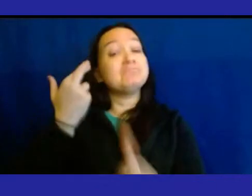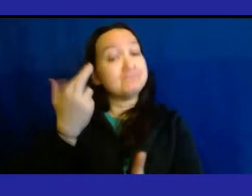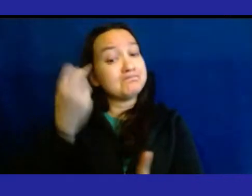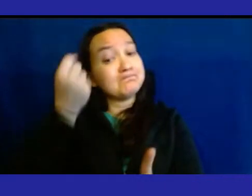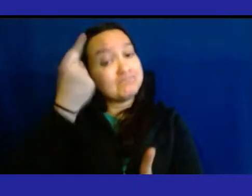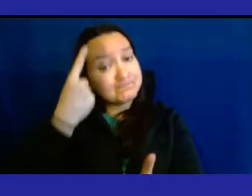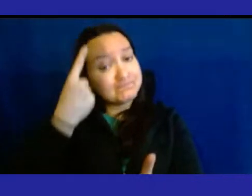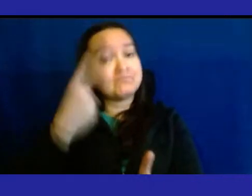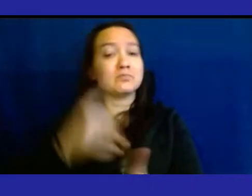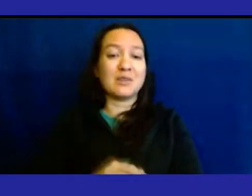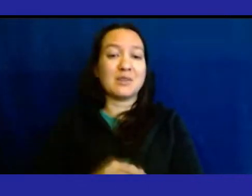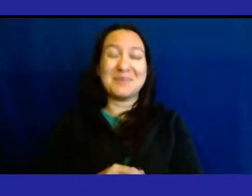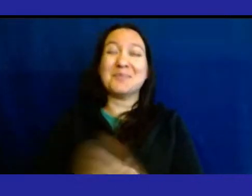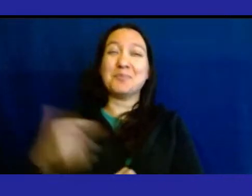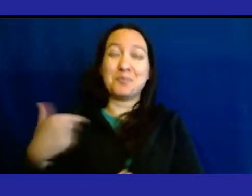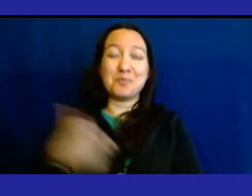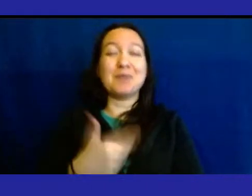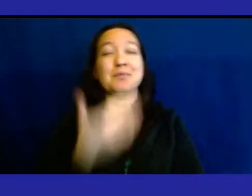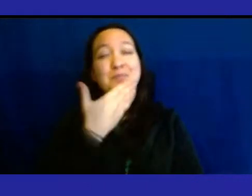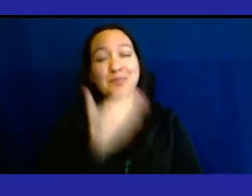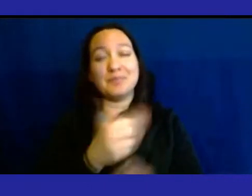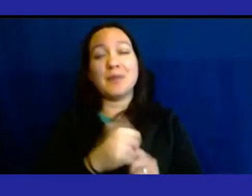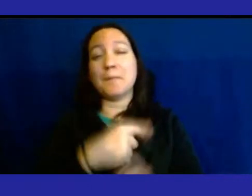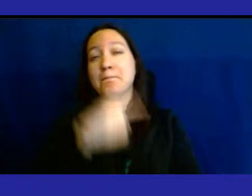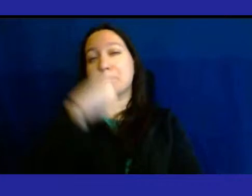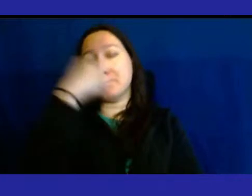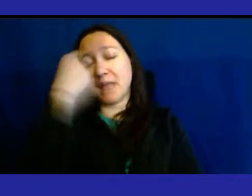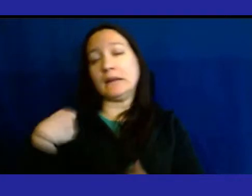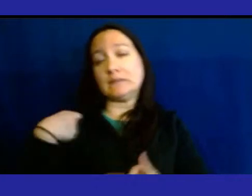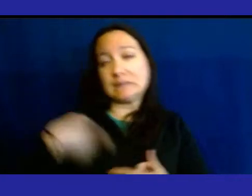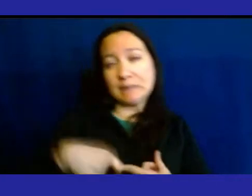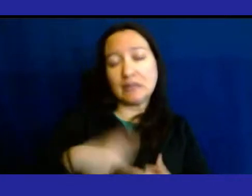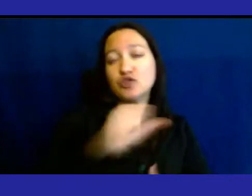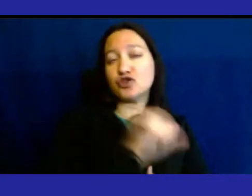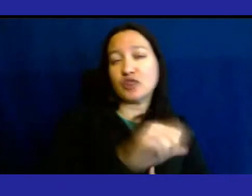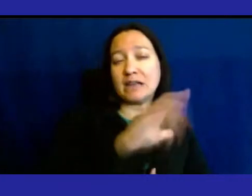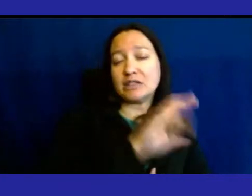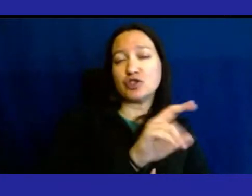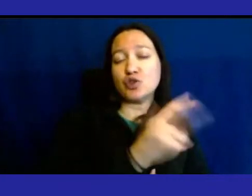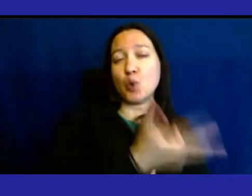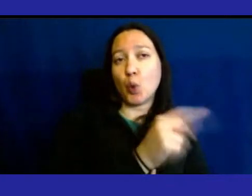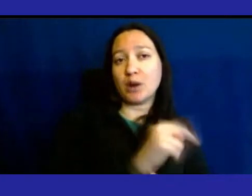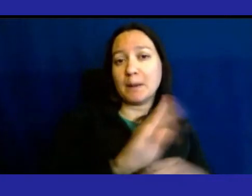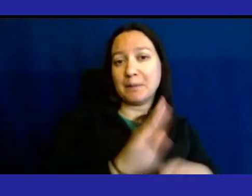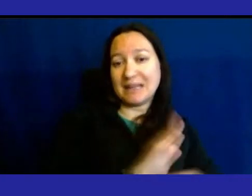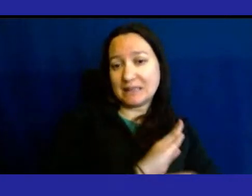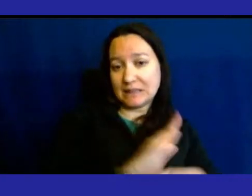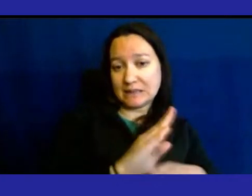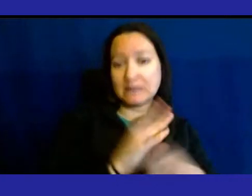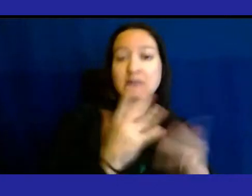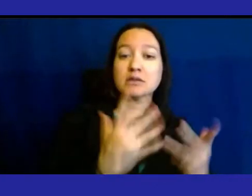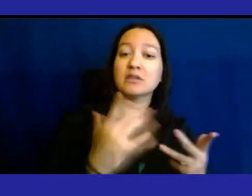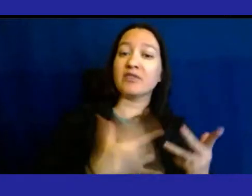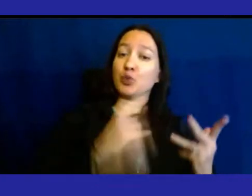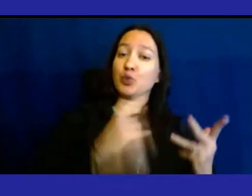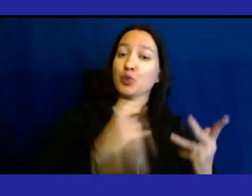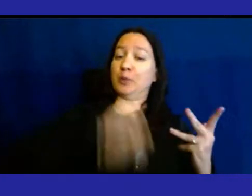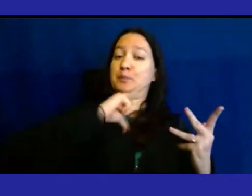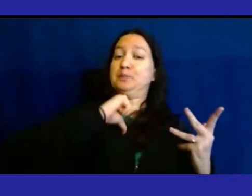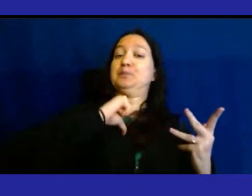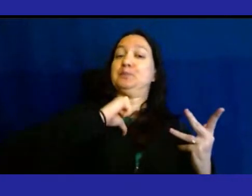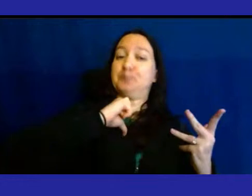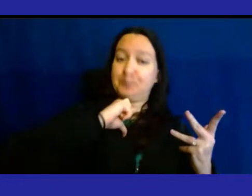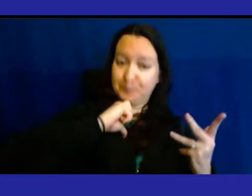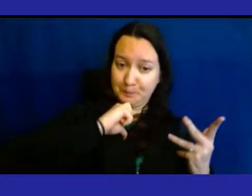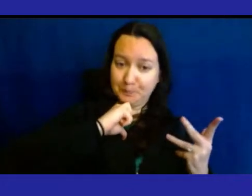doing very well with Black, Hispanic, and Asian-owned businesses, and we're very proud of that. And you know, one of